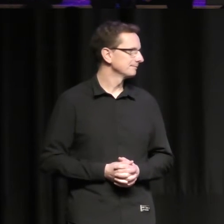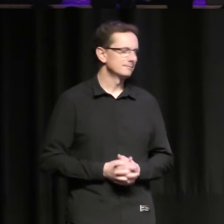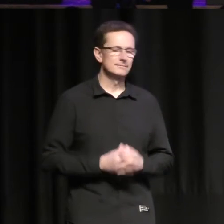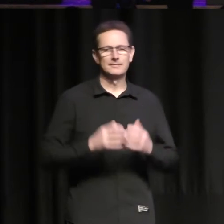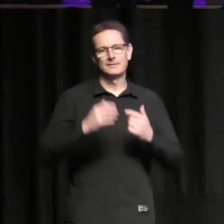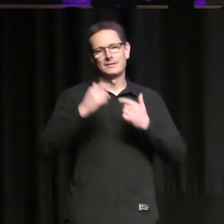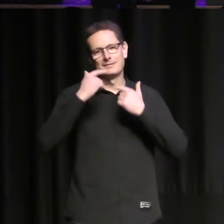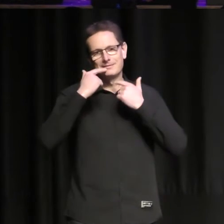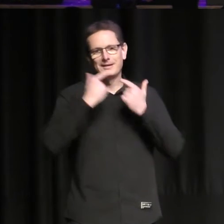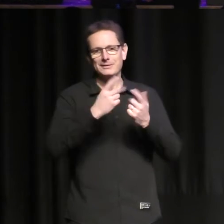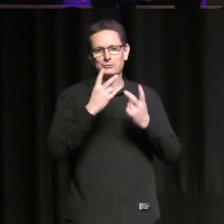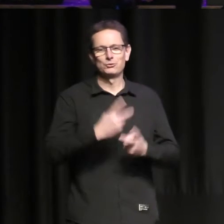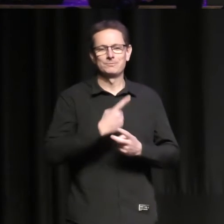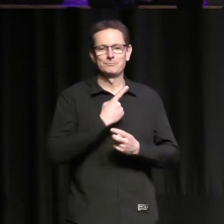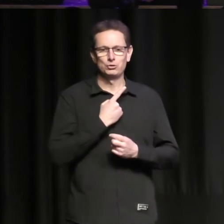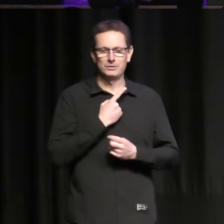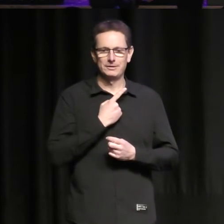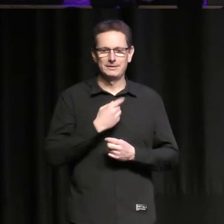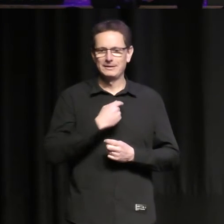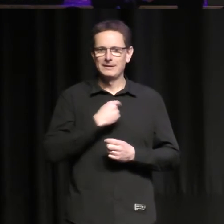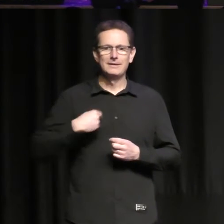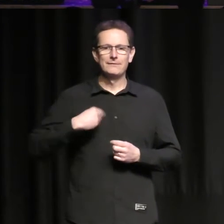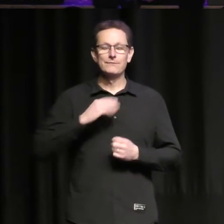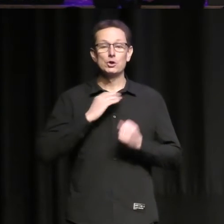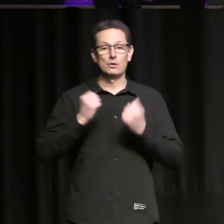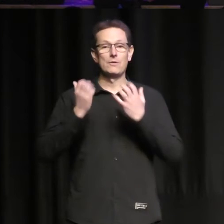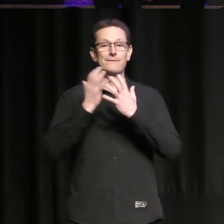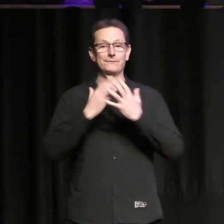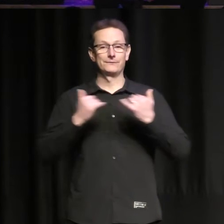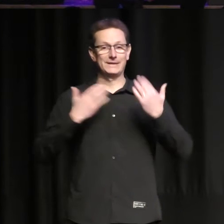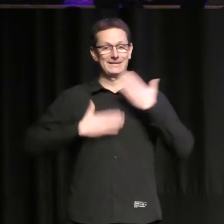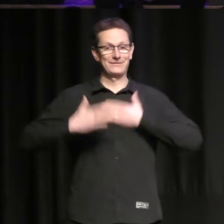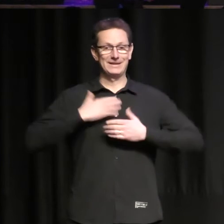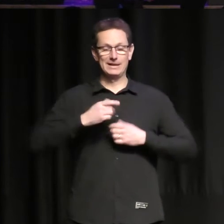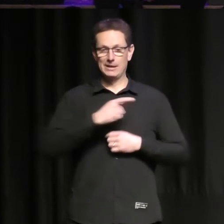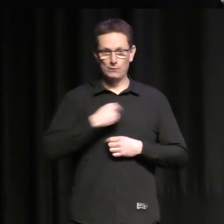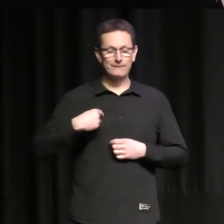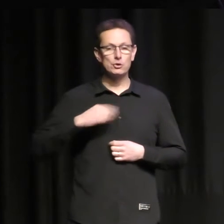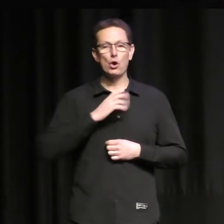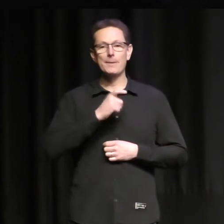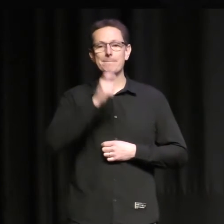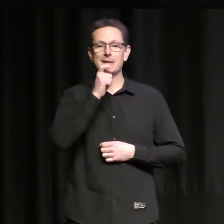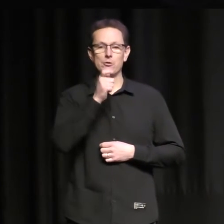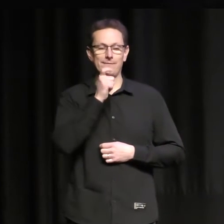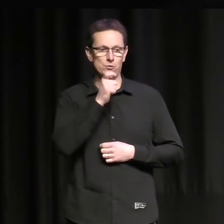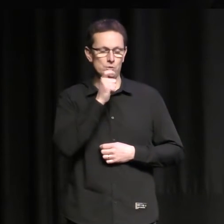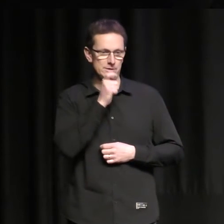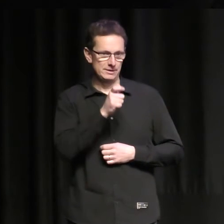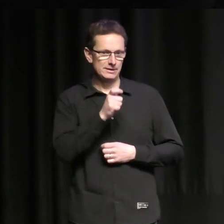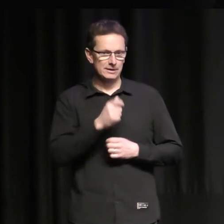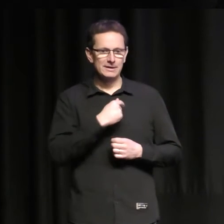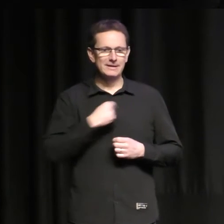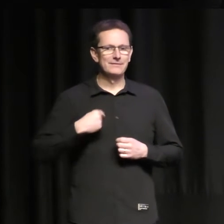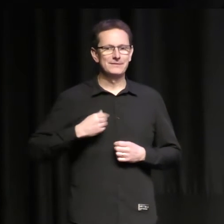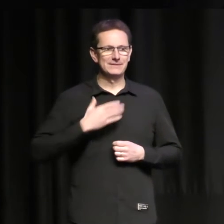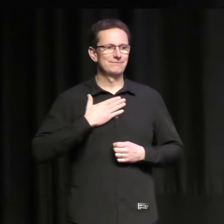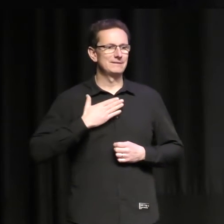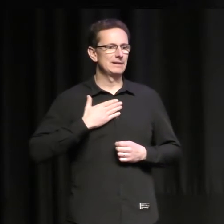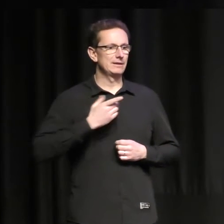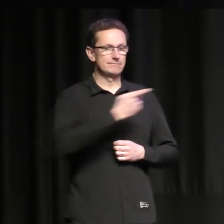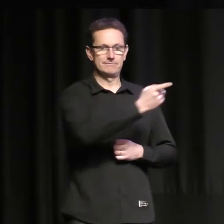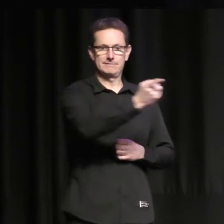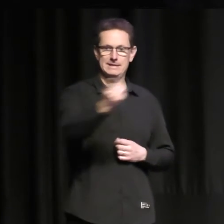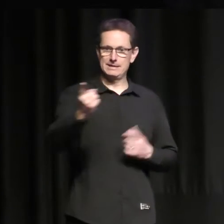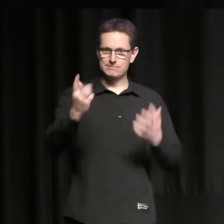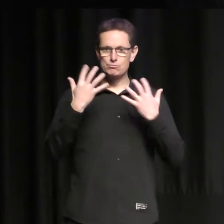Thank you so much. We have a volunteer and we have a microphone, so we want you, the audience,